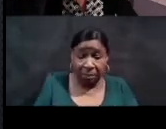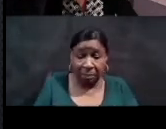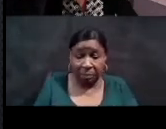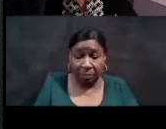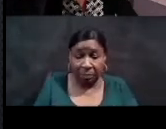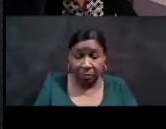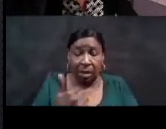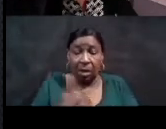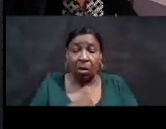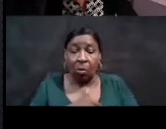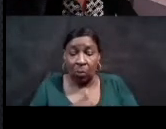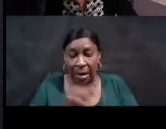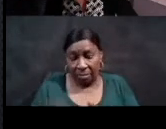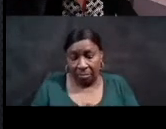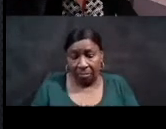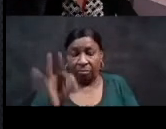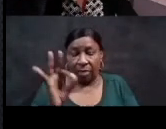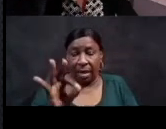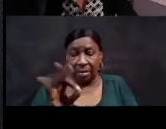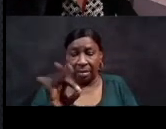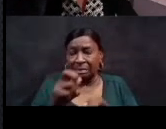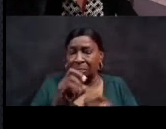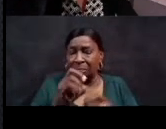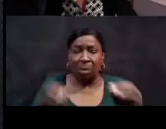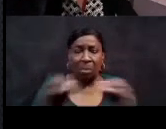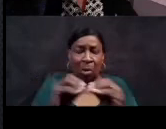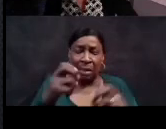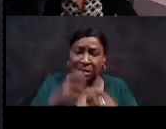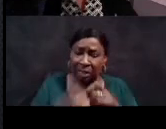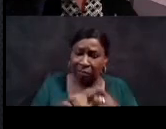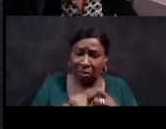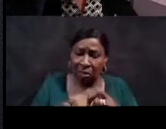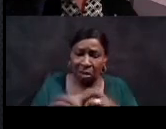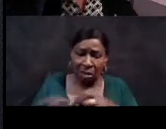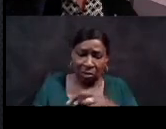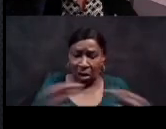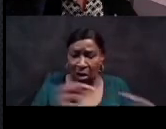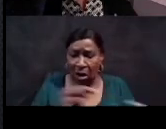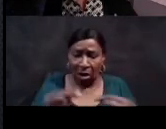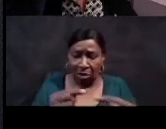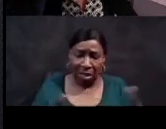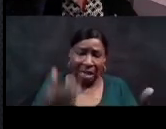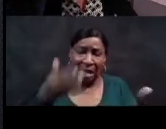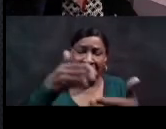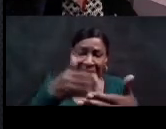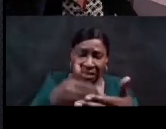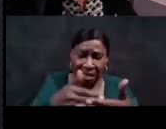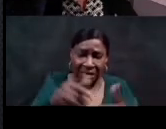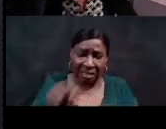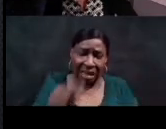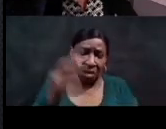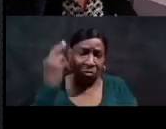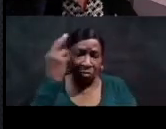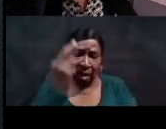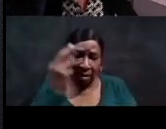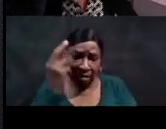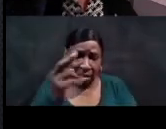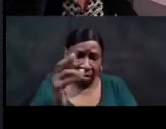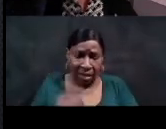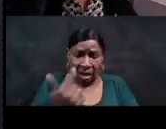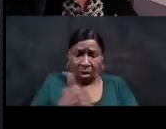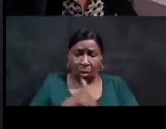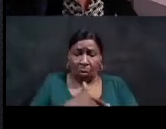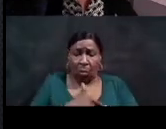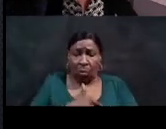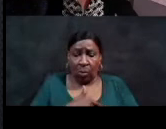we find it more difficult to argue politically against the very rationales that were set